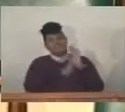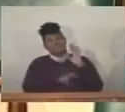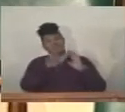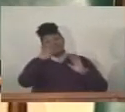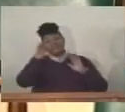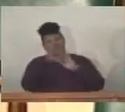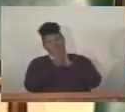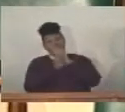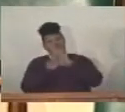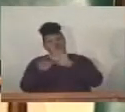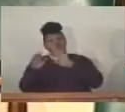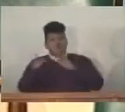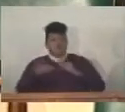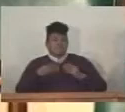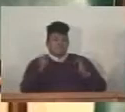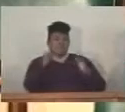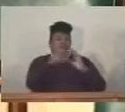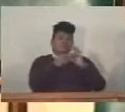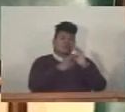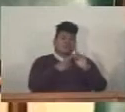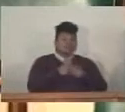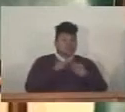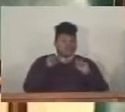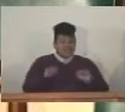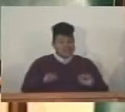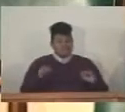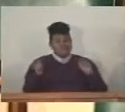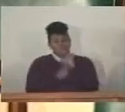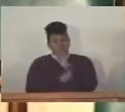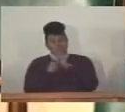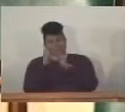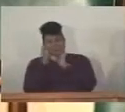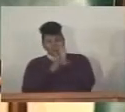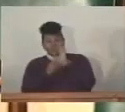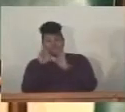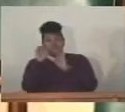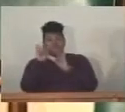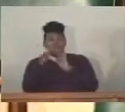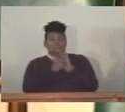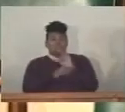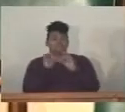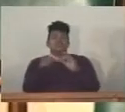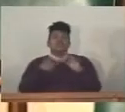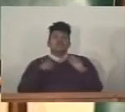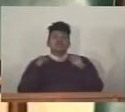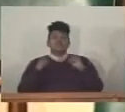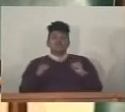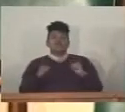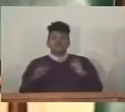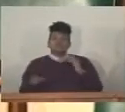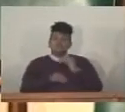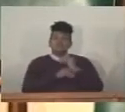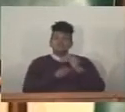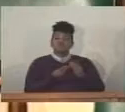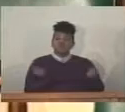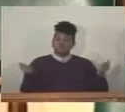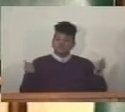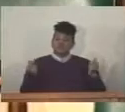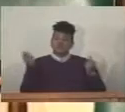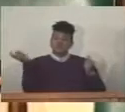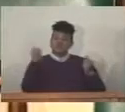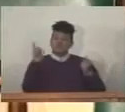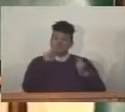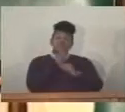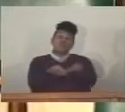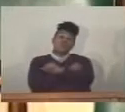of the Act provides that regulations made under subsection 1 of the section shall be subject to affirmative resolution, and whereas